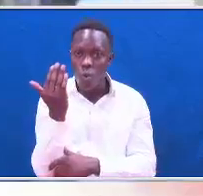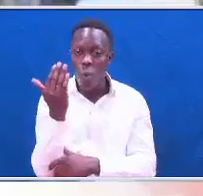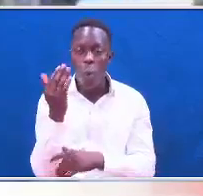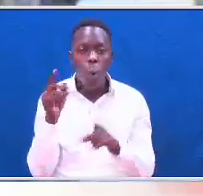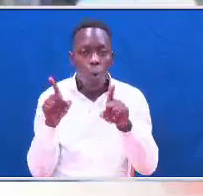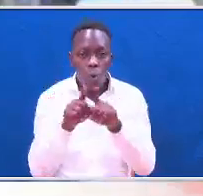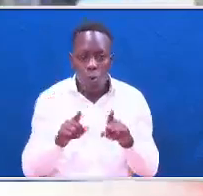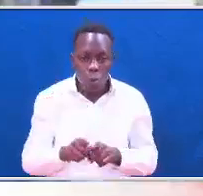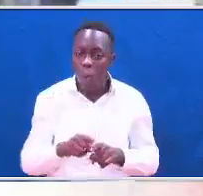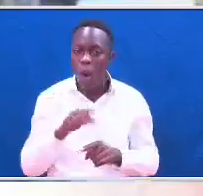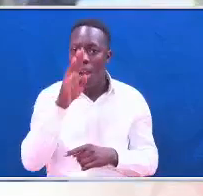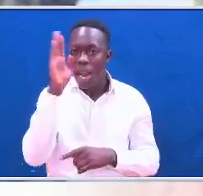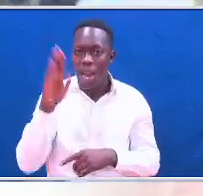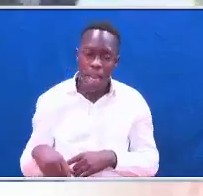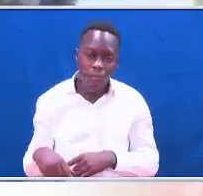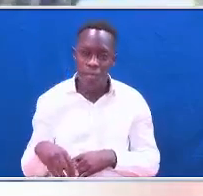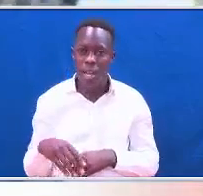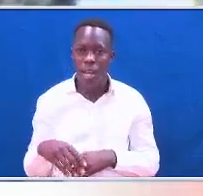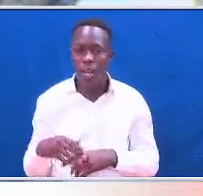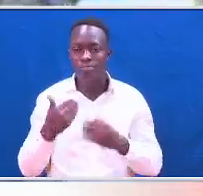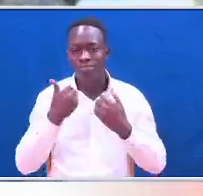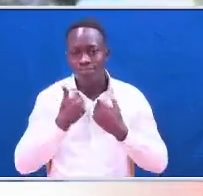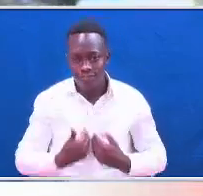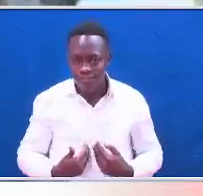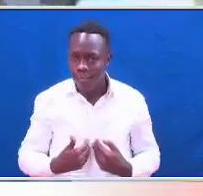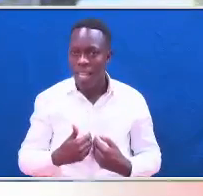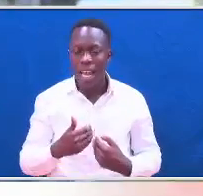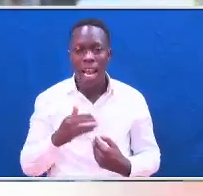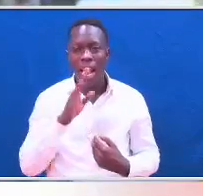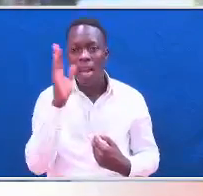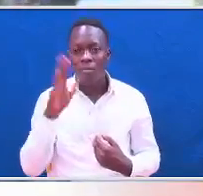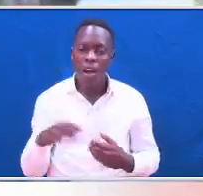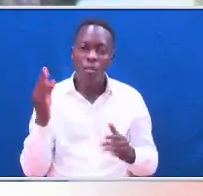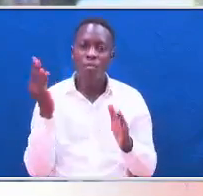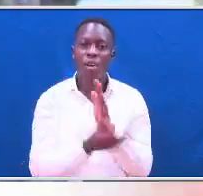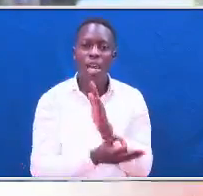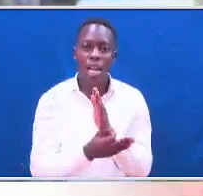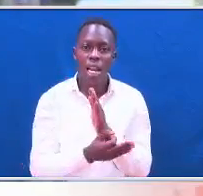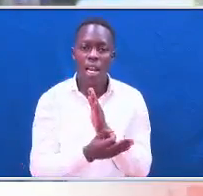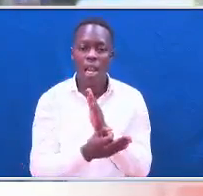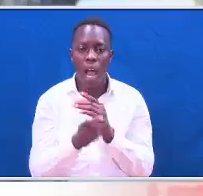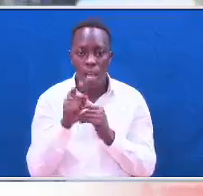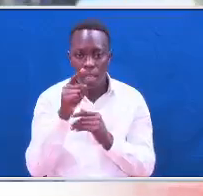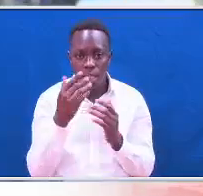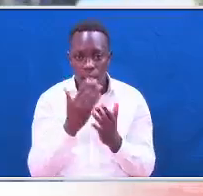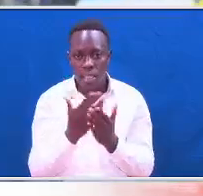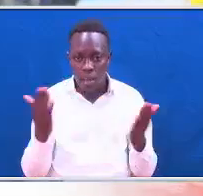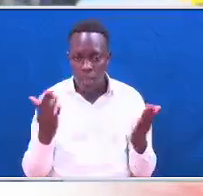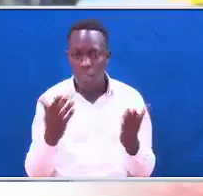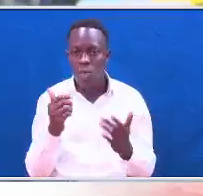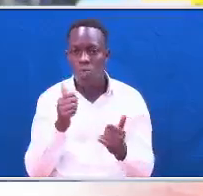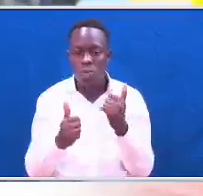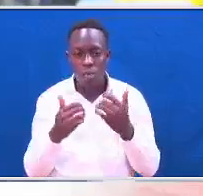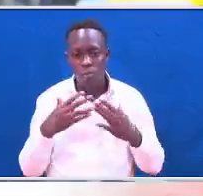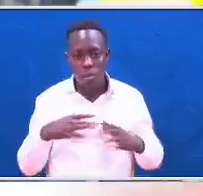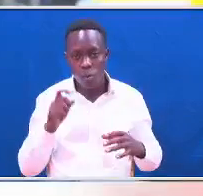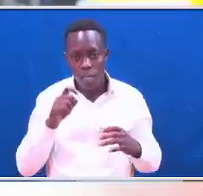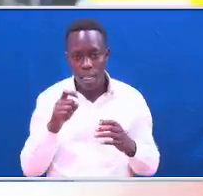wajiandika, hata mimi mwenyewe sijairudisha hiyo kitu. Kwa hivyo hiyo ni kitu ambayo watu wanataka kukaa